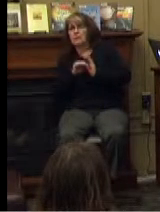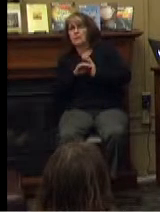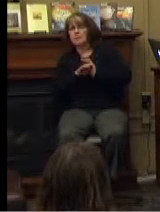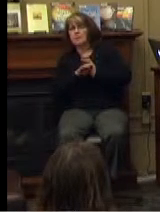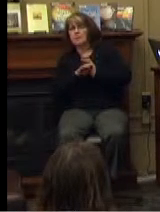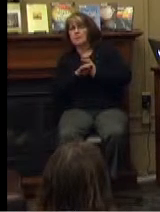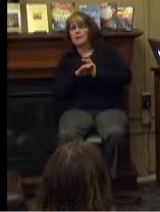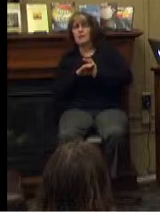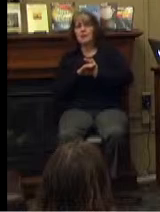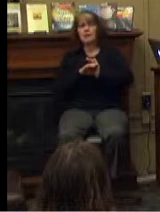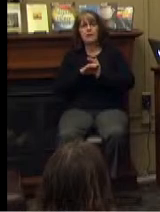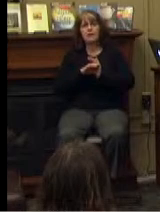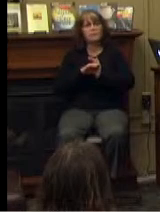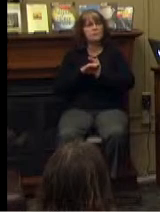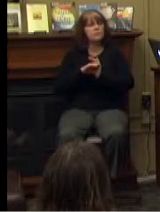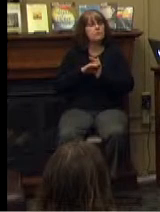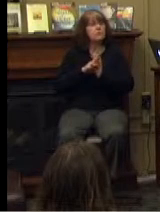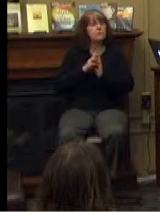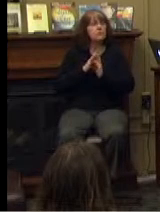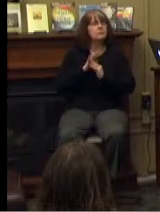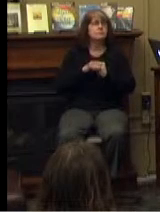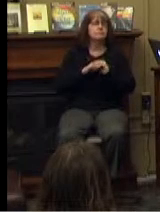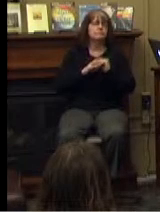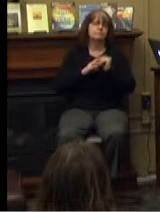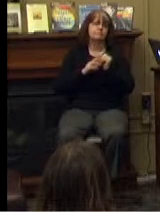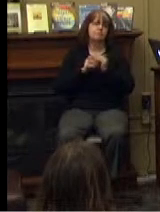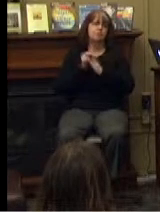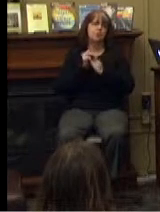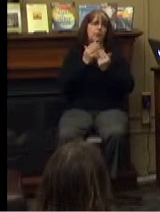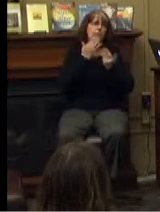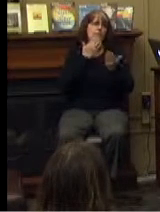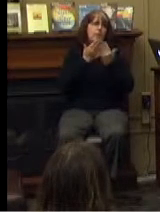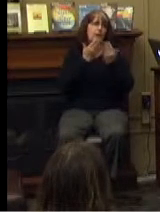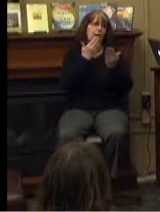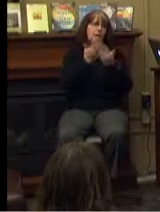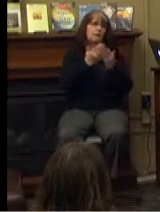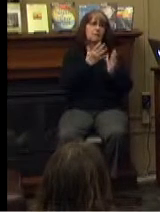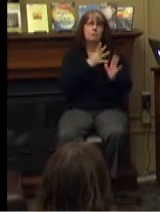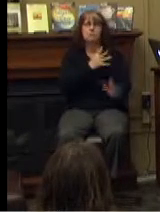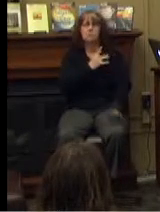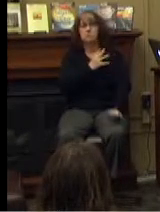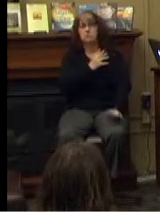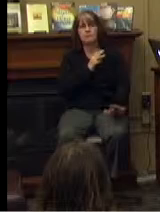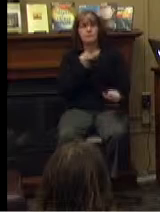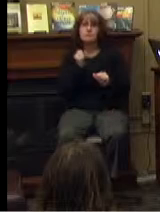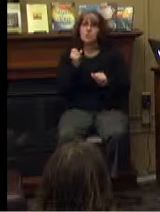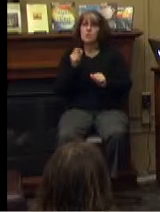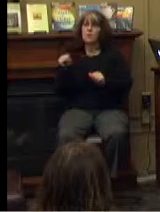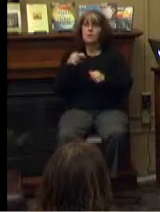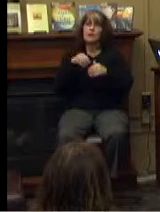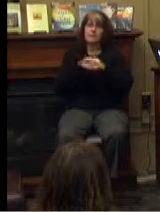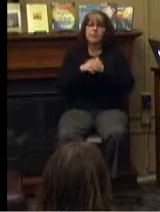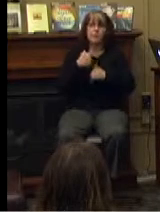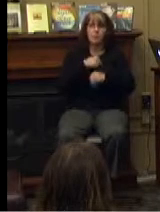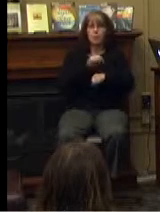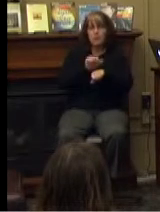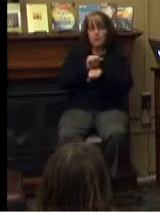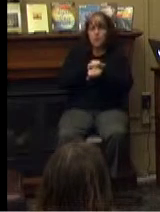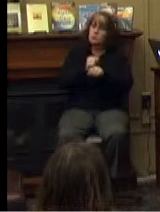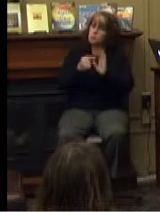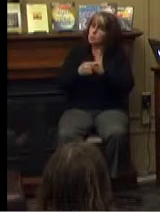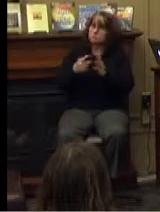like, thank you. Because they didn't know what to expect. And they come in and we really do a good job to show that we